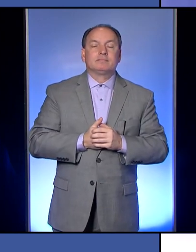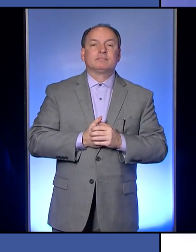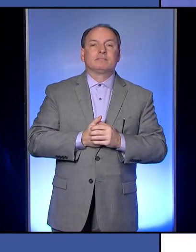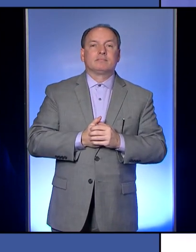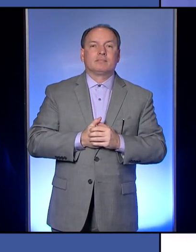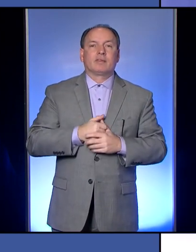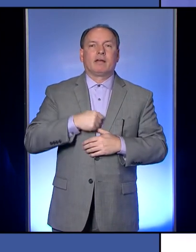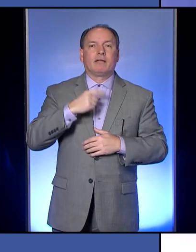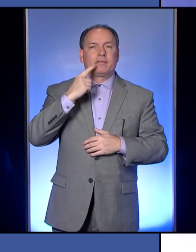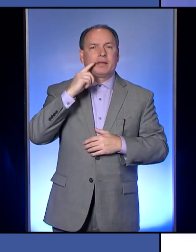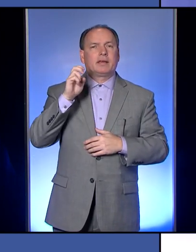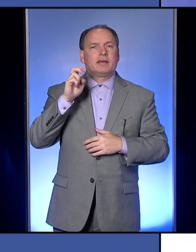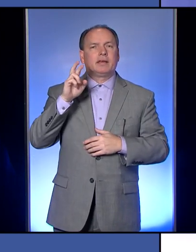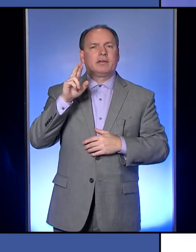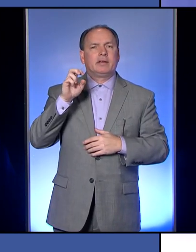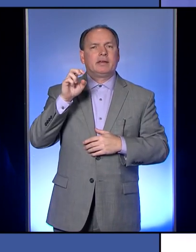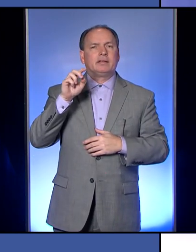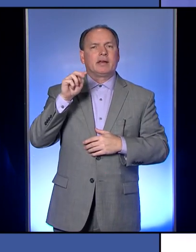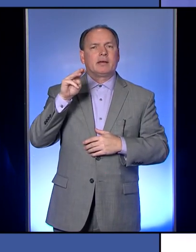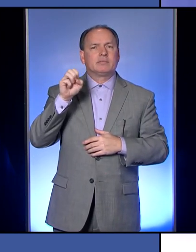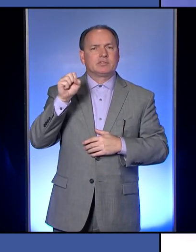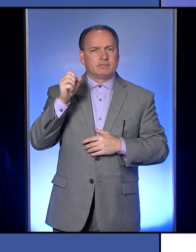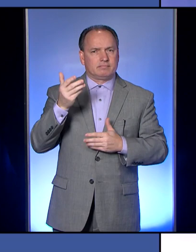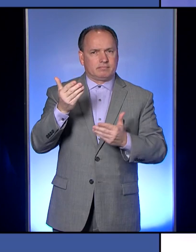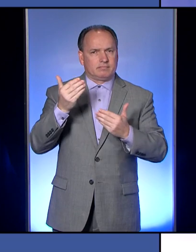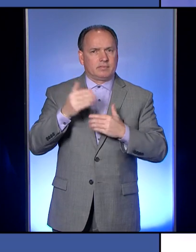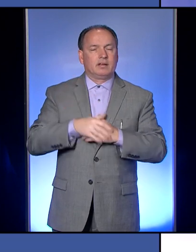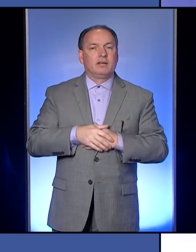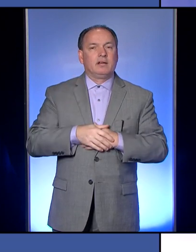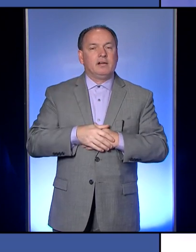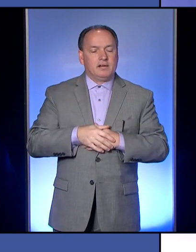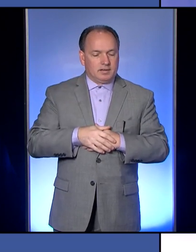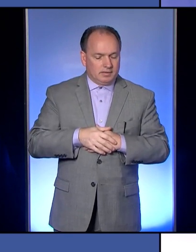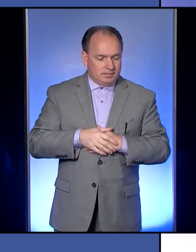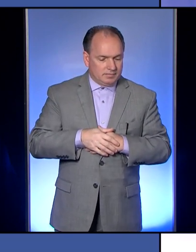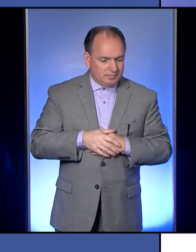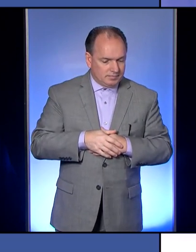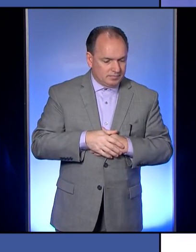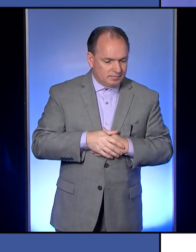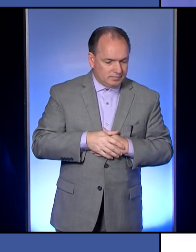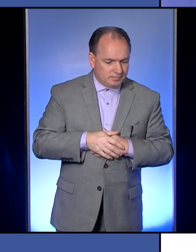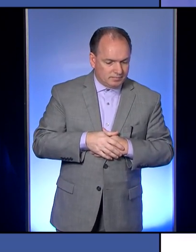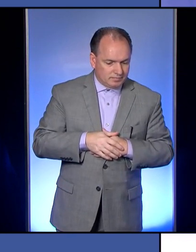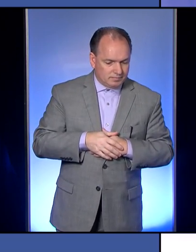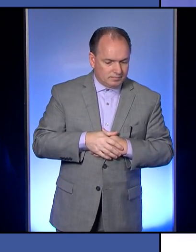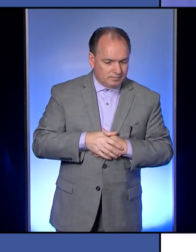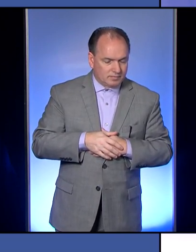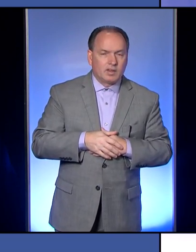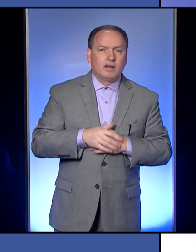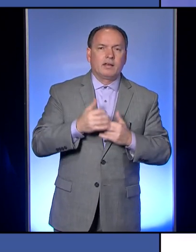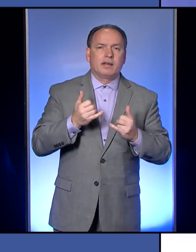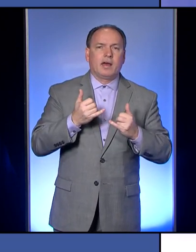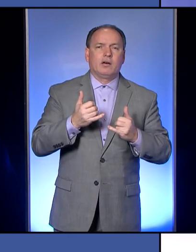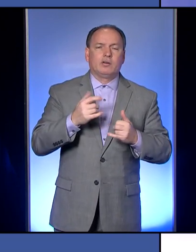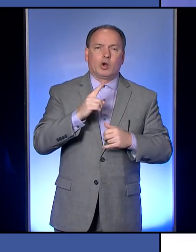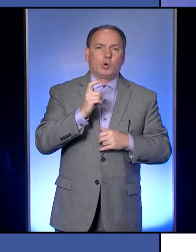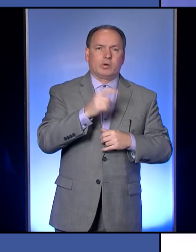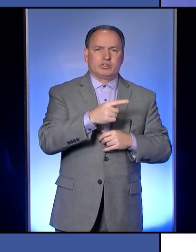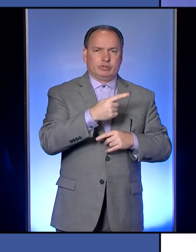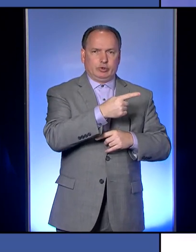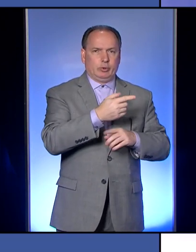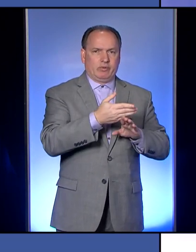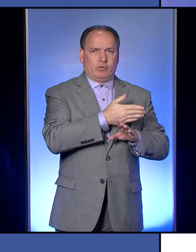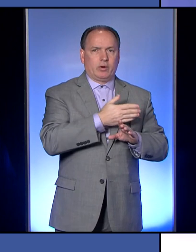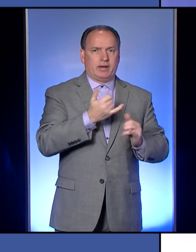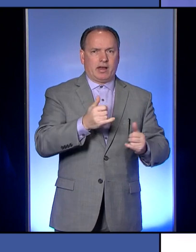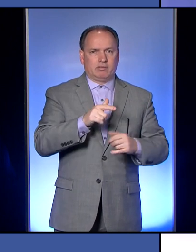I think that was Erie Times News. Yes, Kathy, a question I've asked you, but I would like to put it to the hospital folks. When do